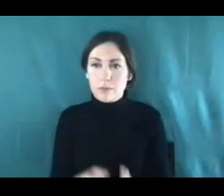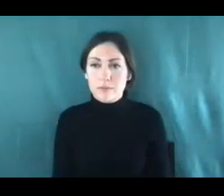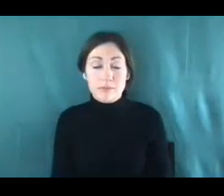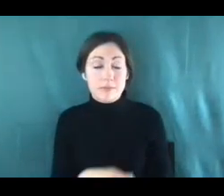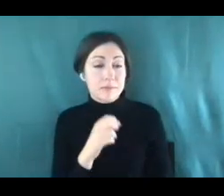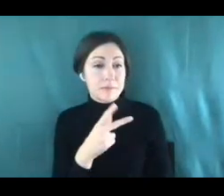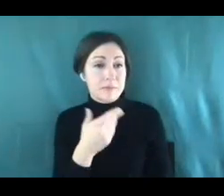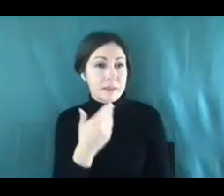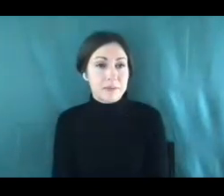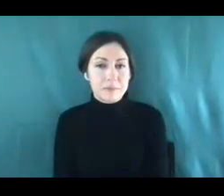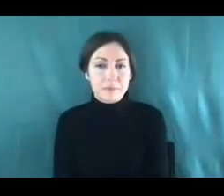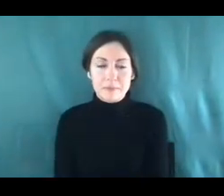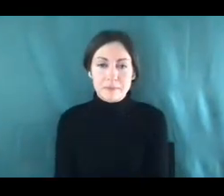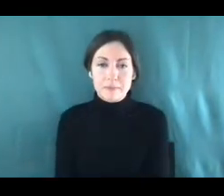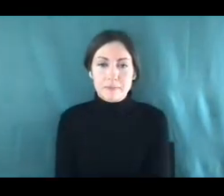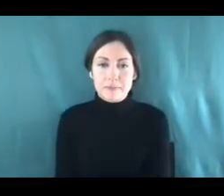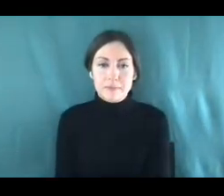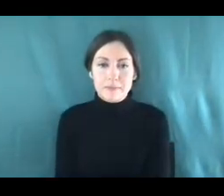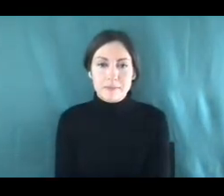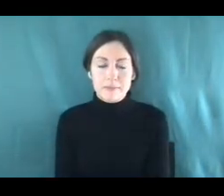thank you.